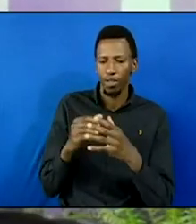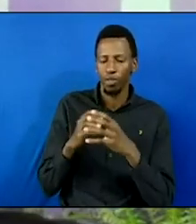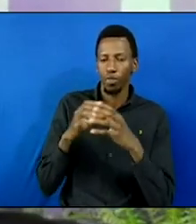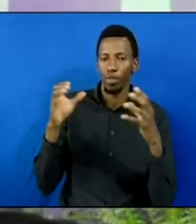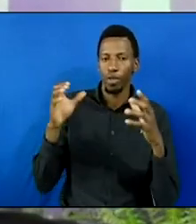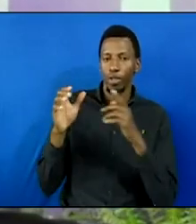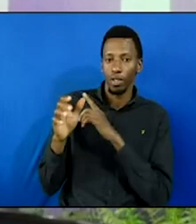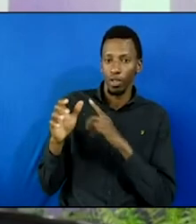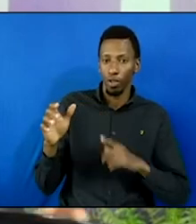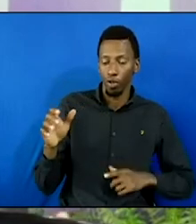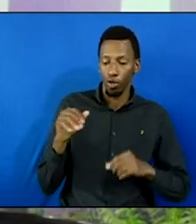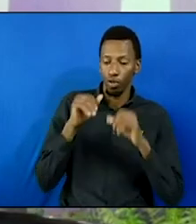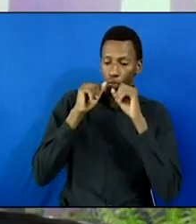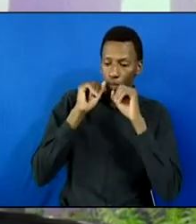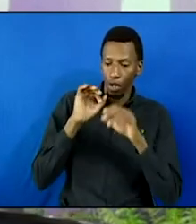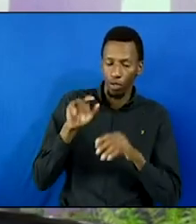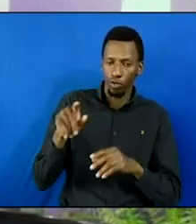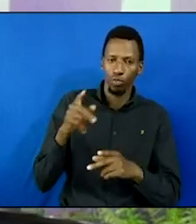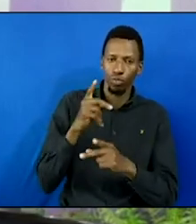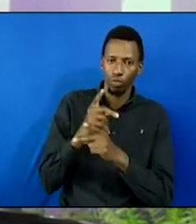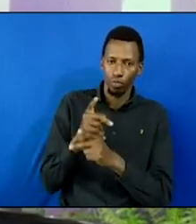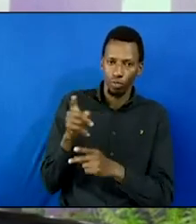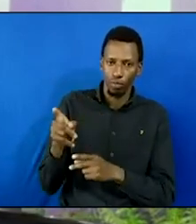you and keep you.